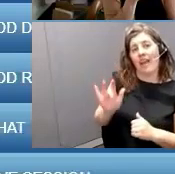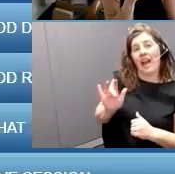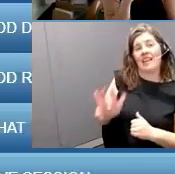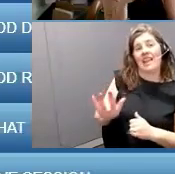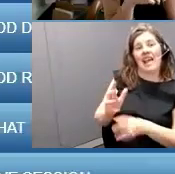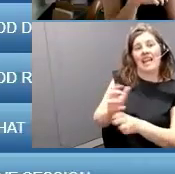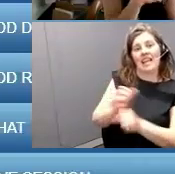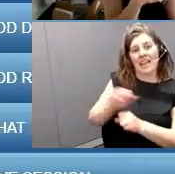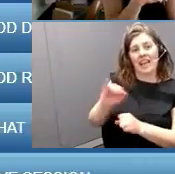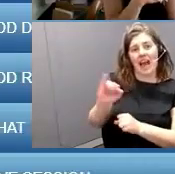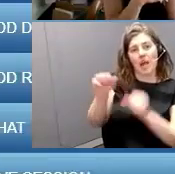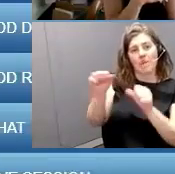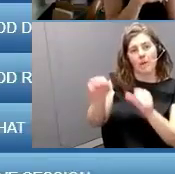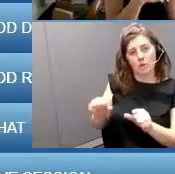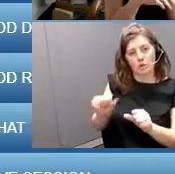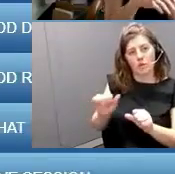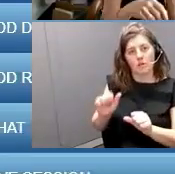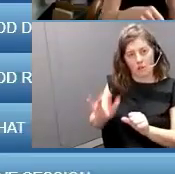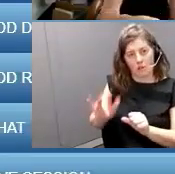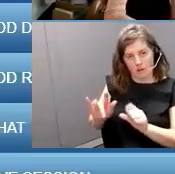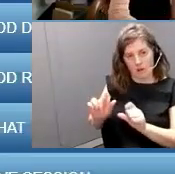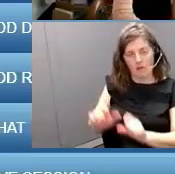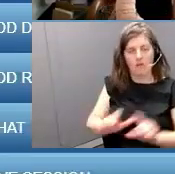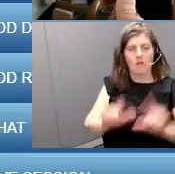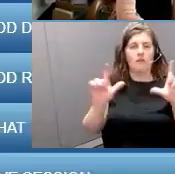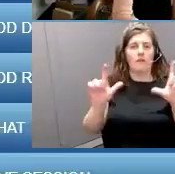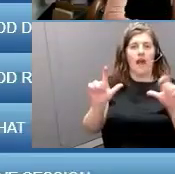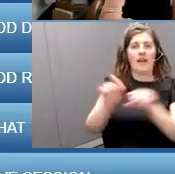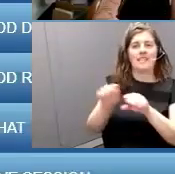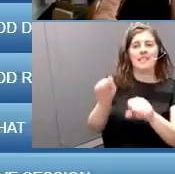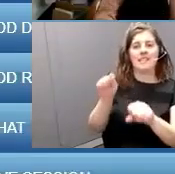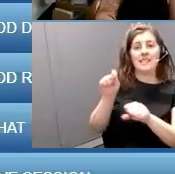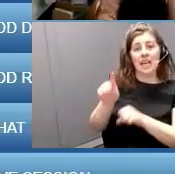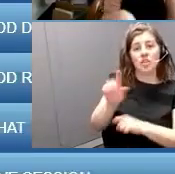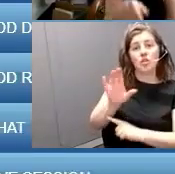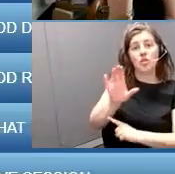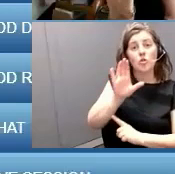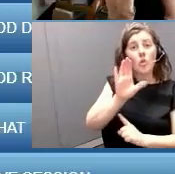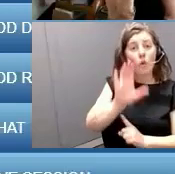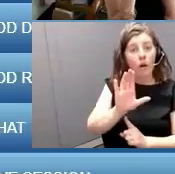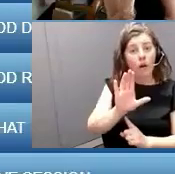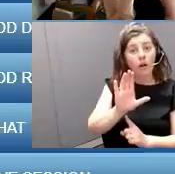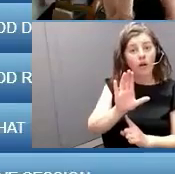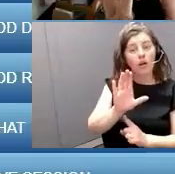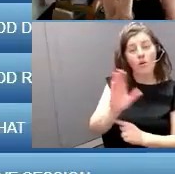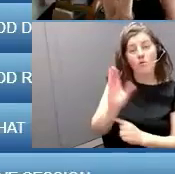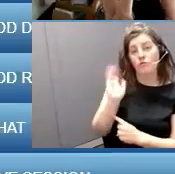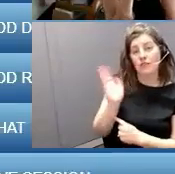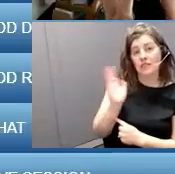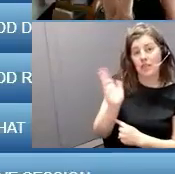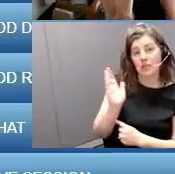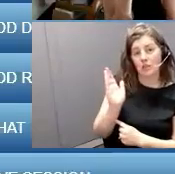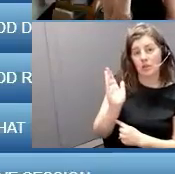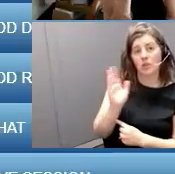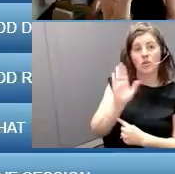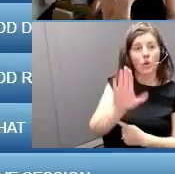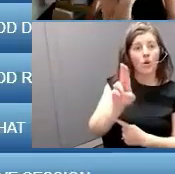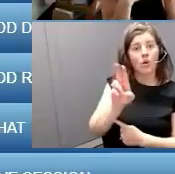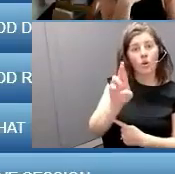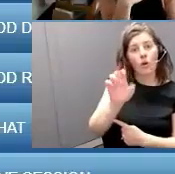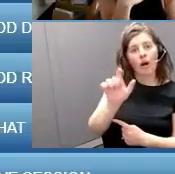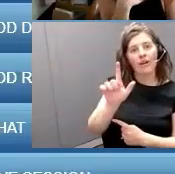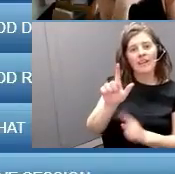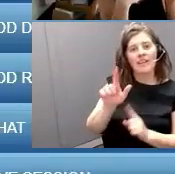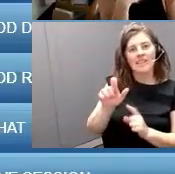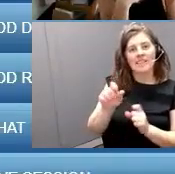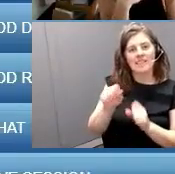Get iPoster button and essentially send your presentation URL to